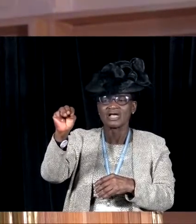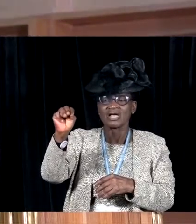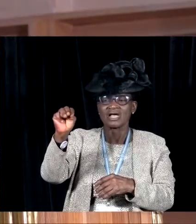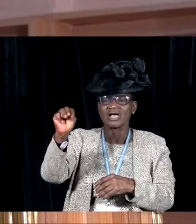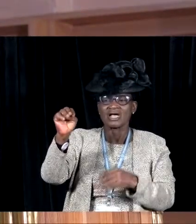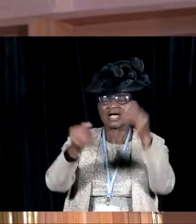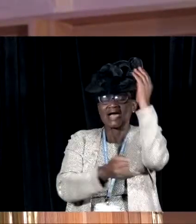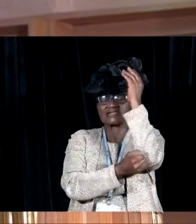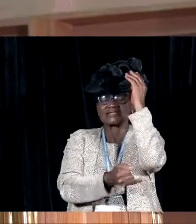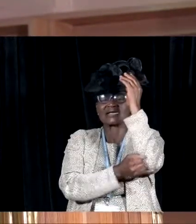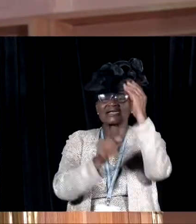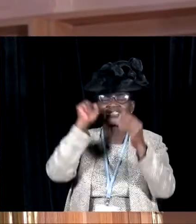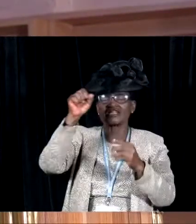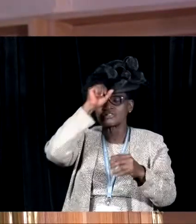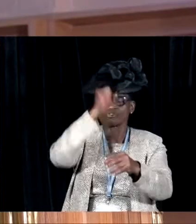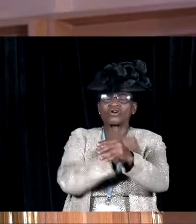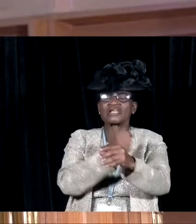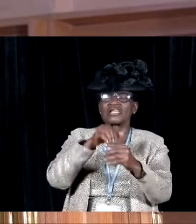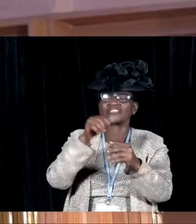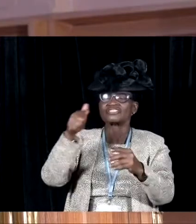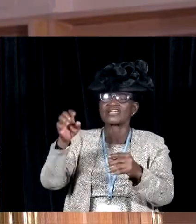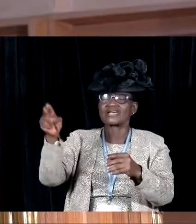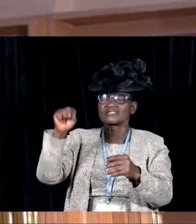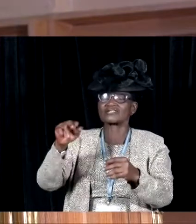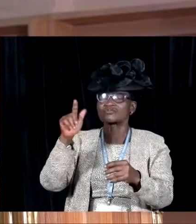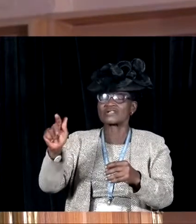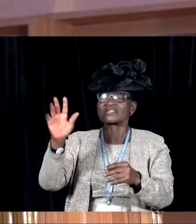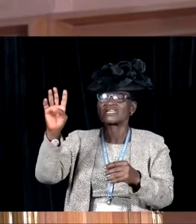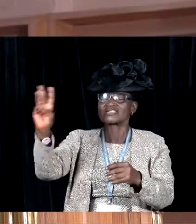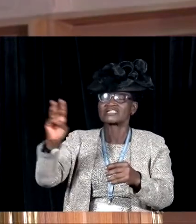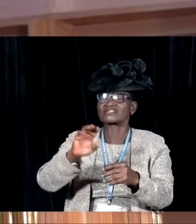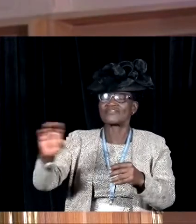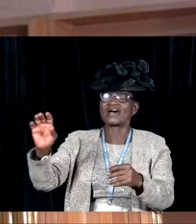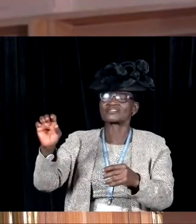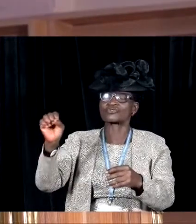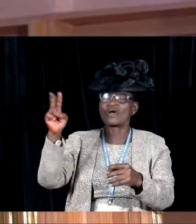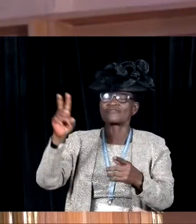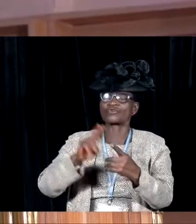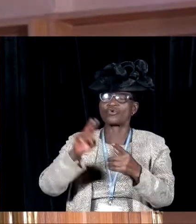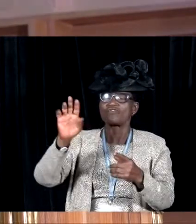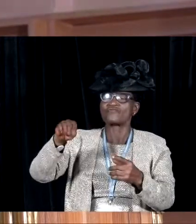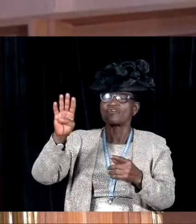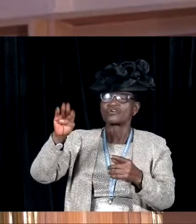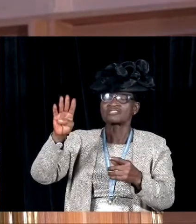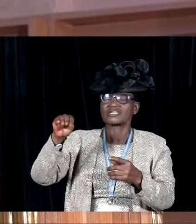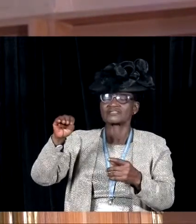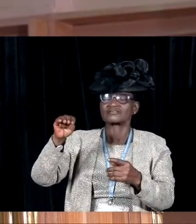Isaac, his son, in Genesis 26 from verse 12 to 14,